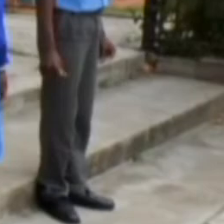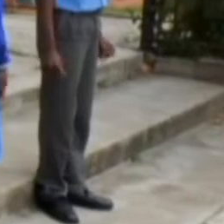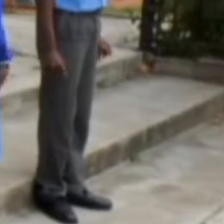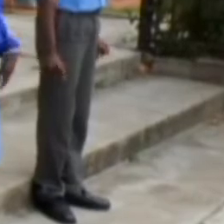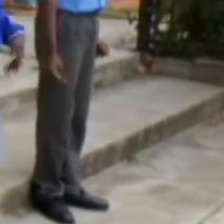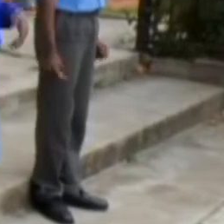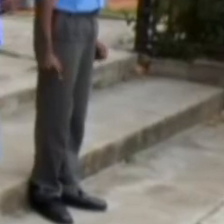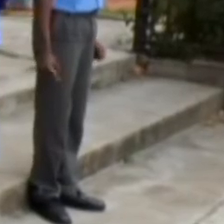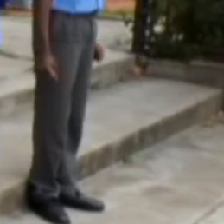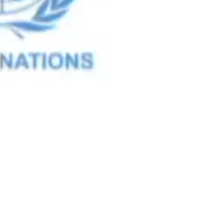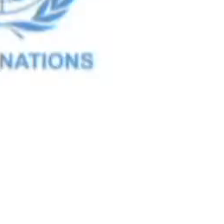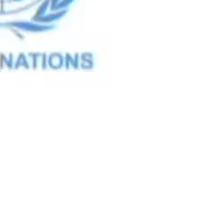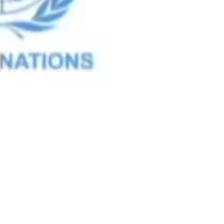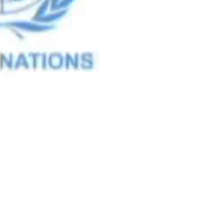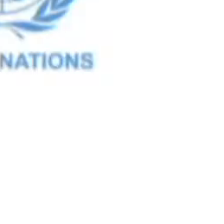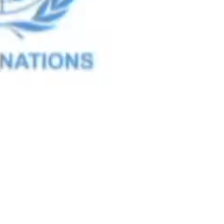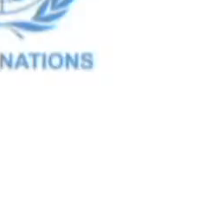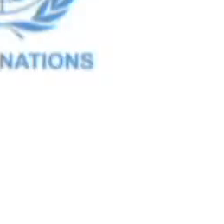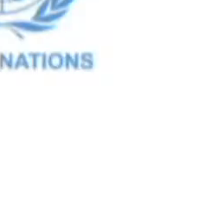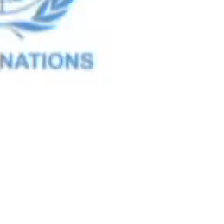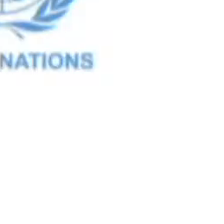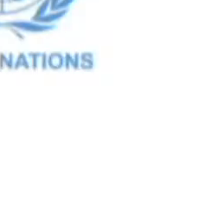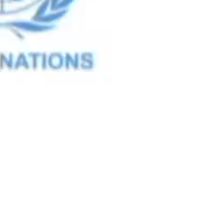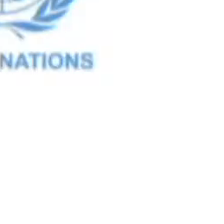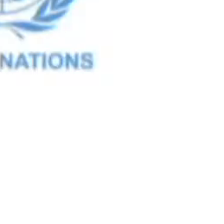COVID-19 Corona.